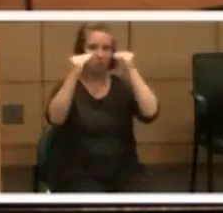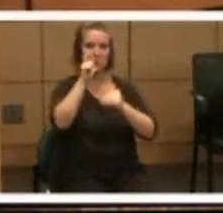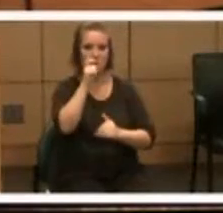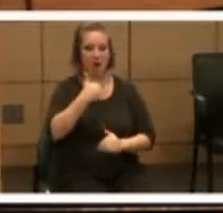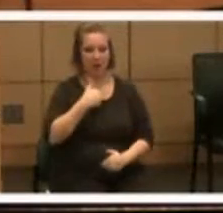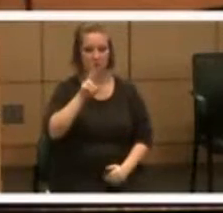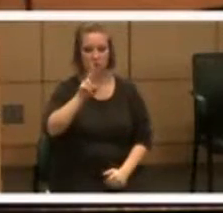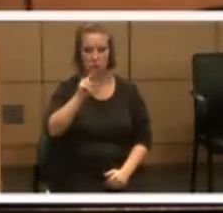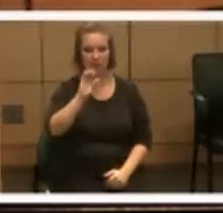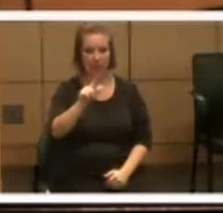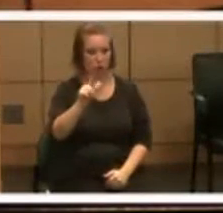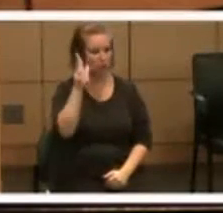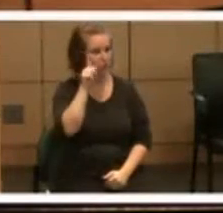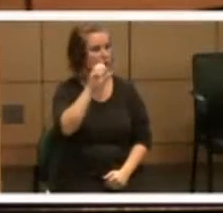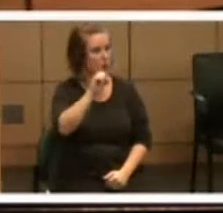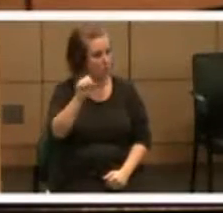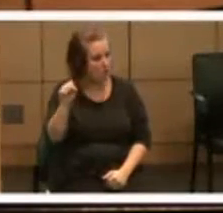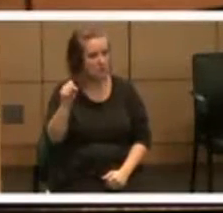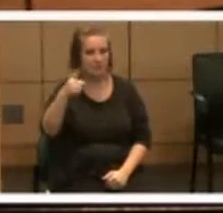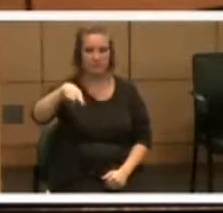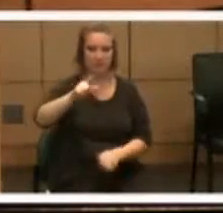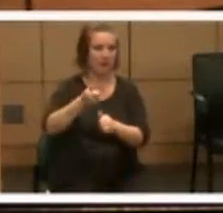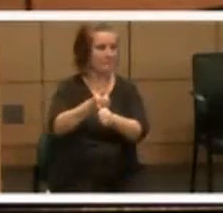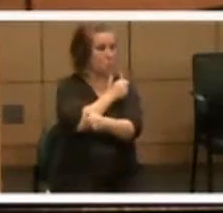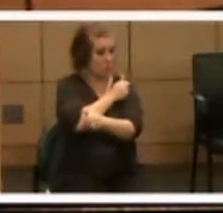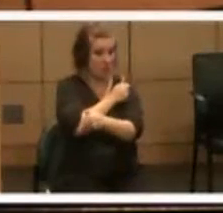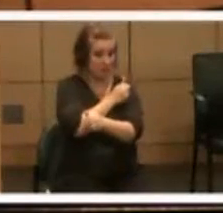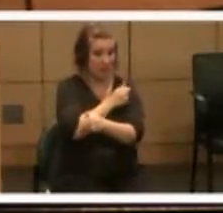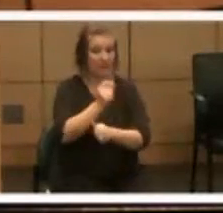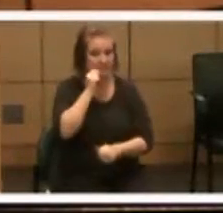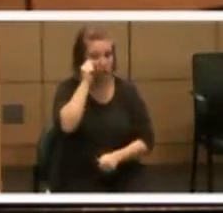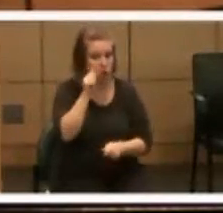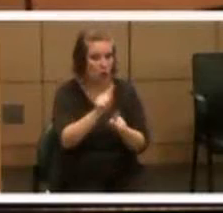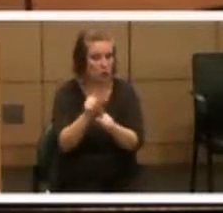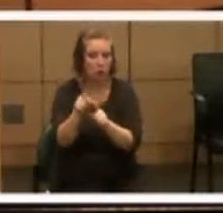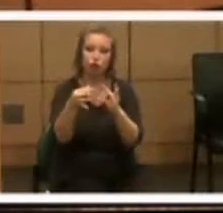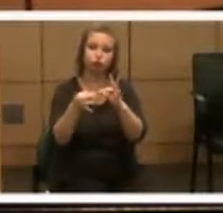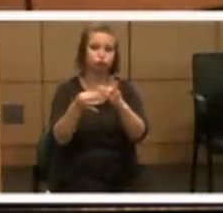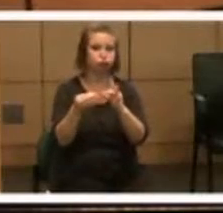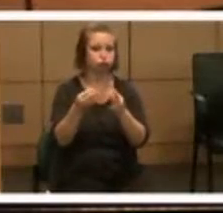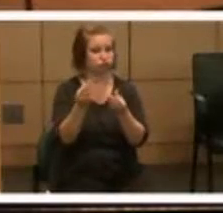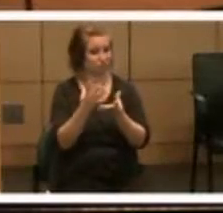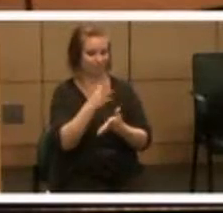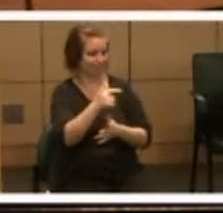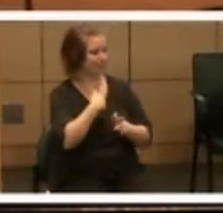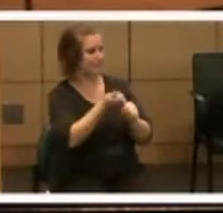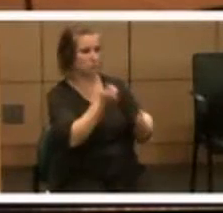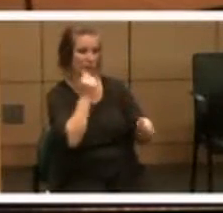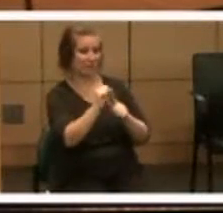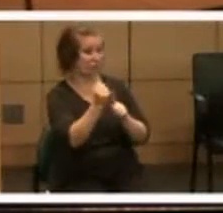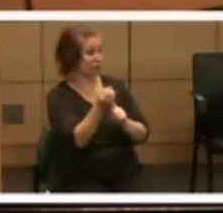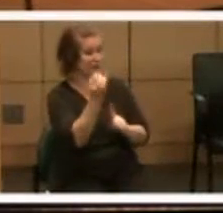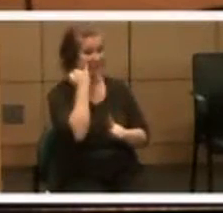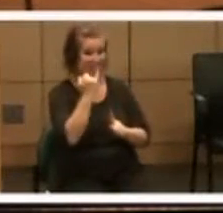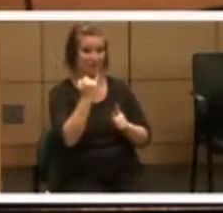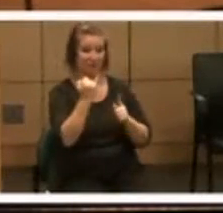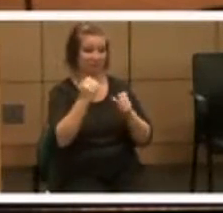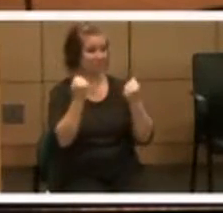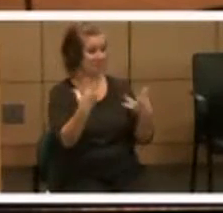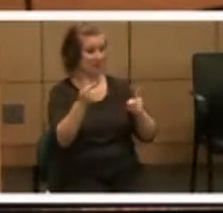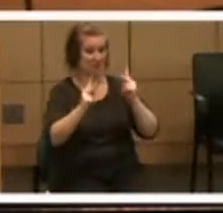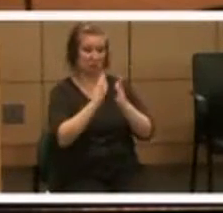loss that they avoid, and teenagers as well, they avoid situations where they're in a large groups of